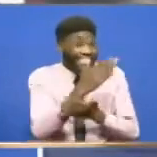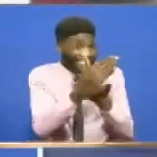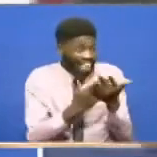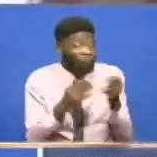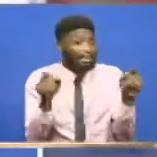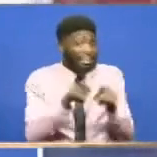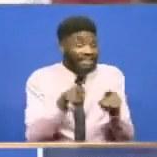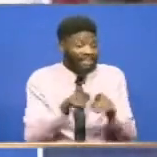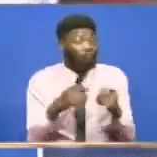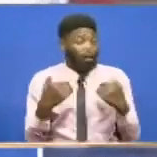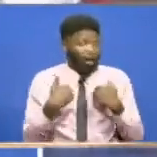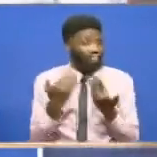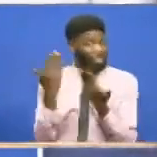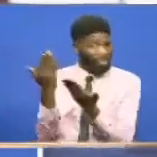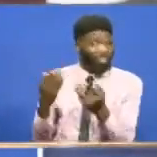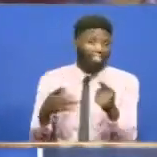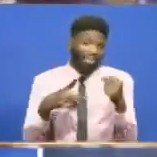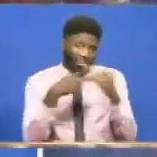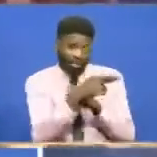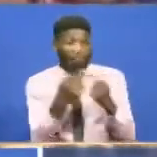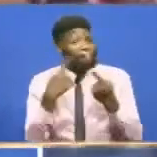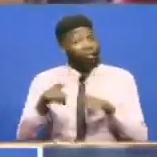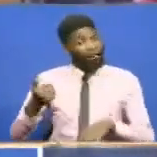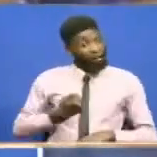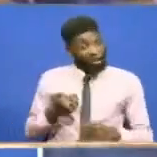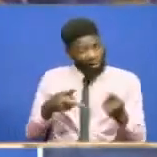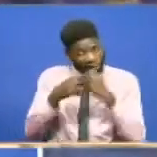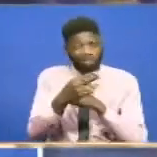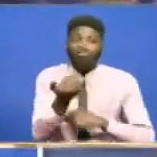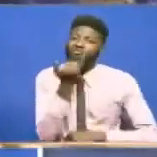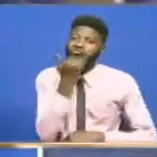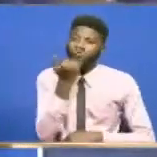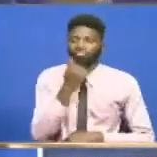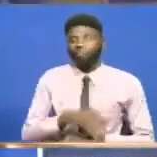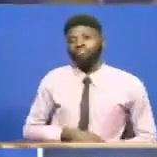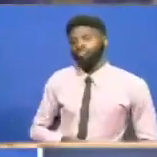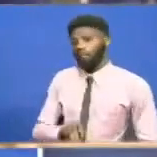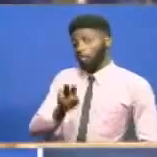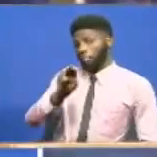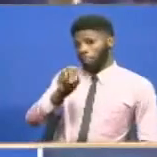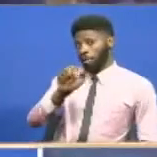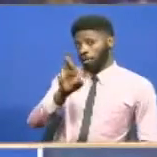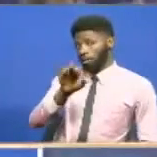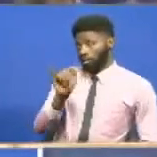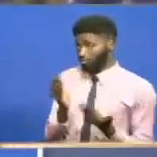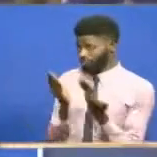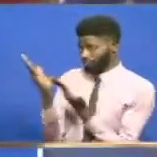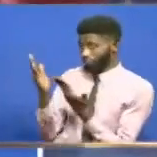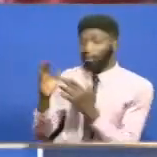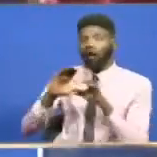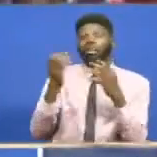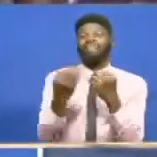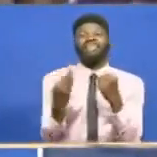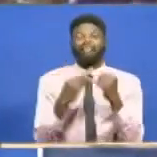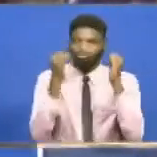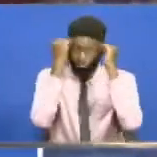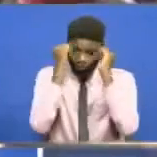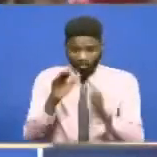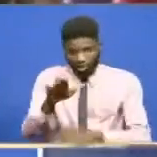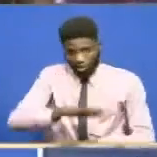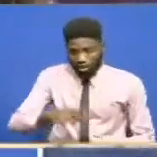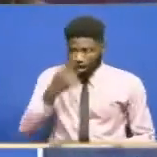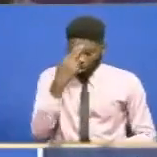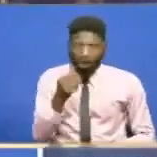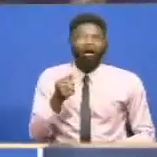wanatahiriwa na wasichana hawafai kutahiriwa. Mary Lepayei, a class A pupil in Kajiado, tells of the continued challenges